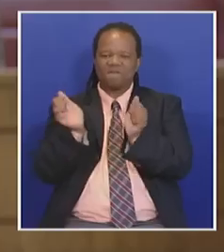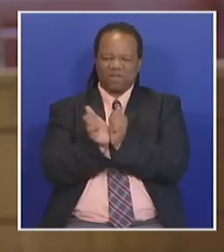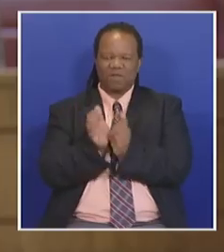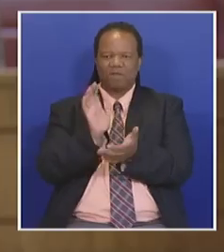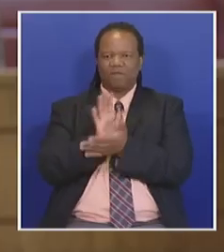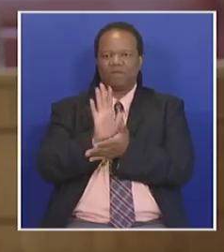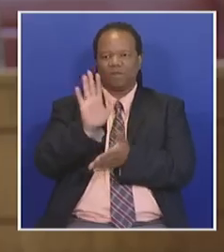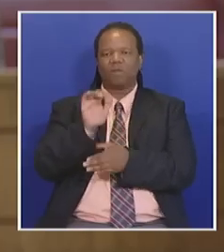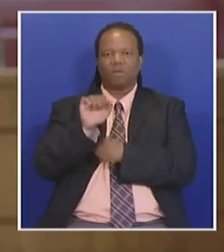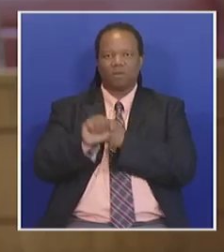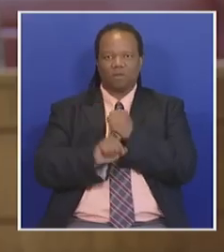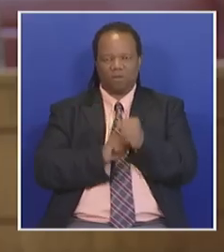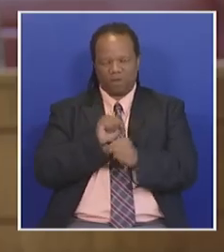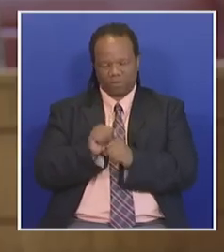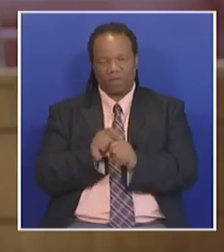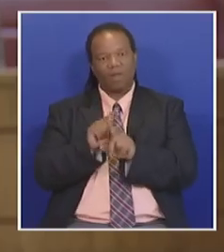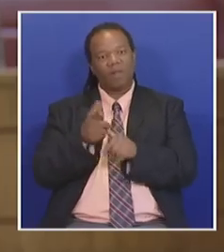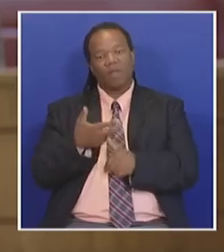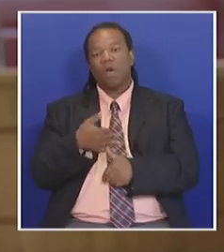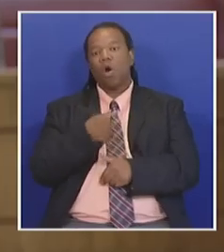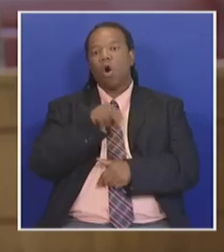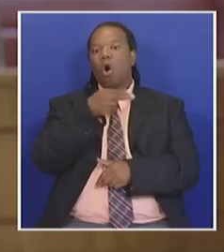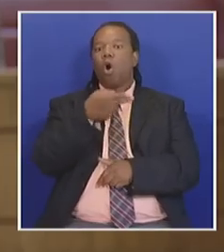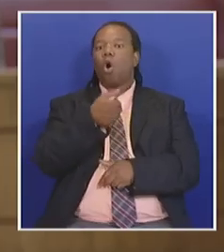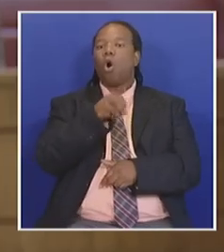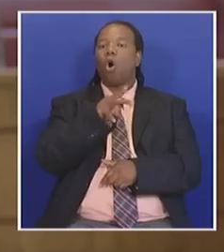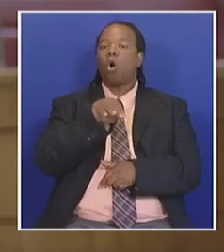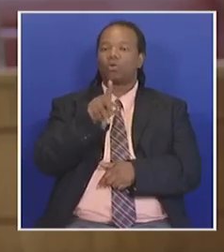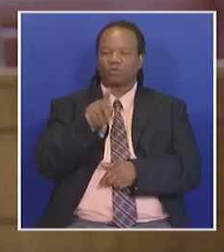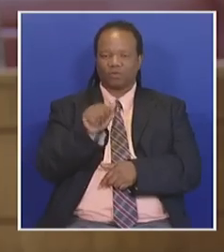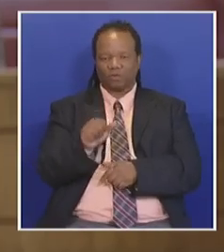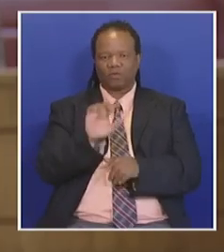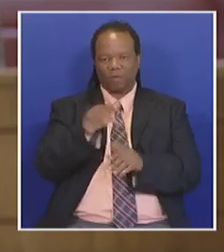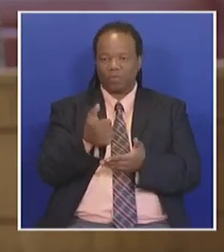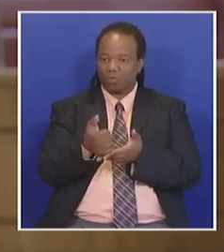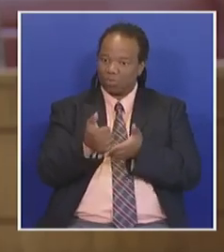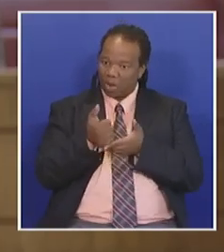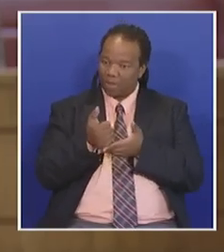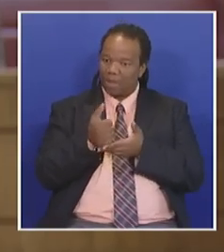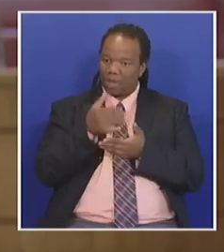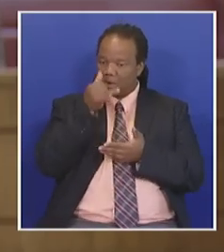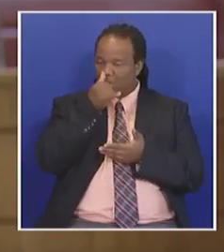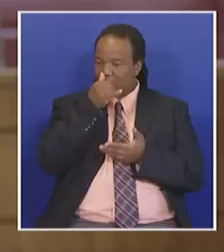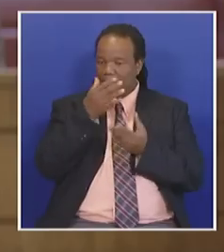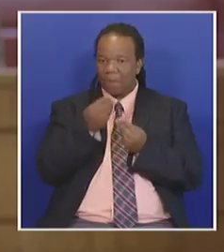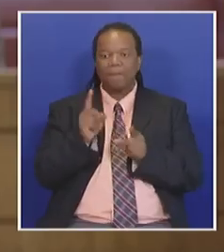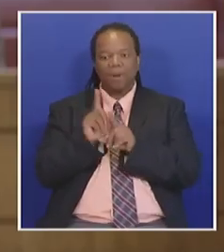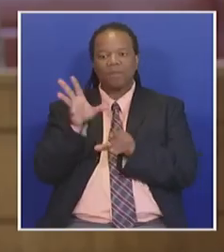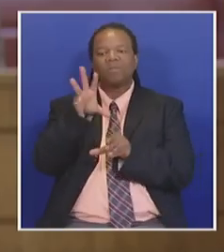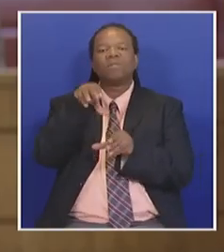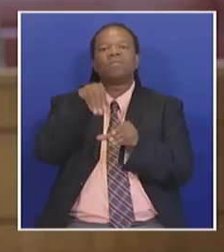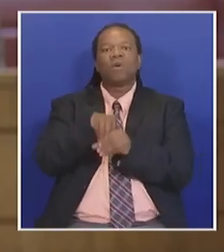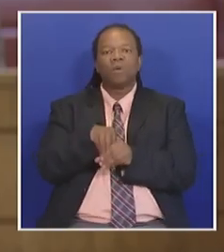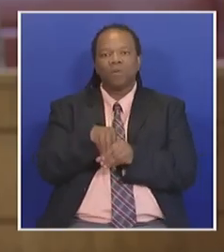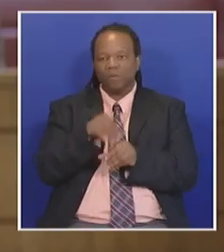note that the Hawks are supposed to be fighting crime and securing the lives of the people instead of being involved in criminal activities, putting the